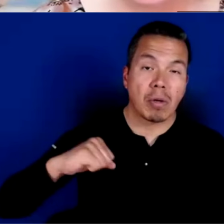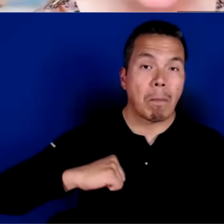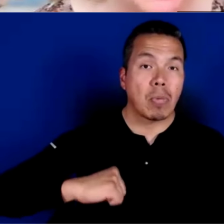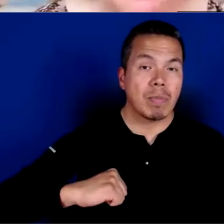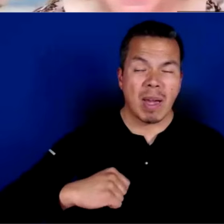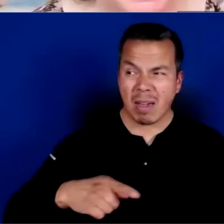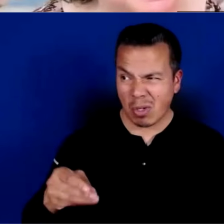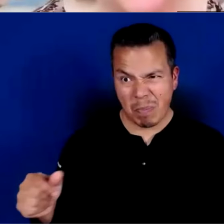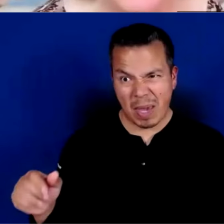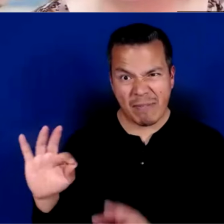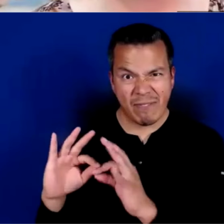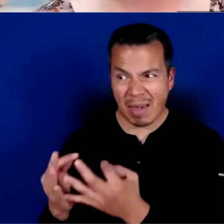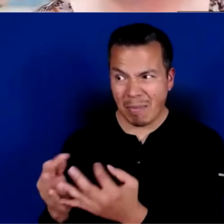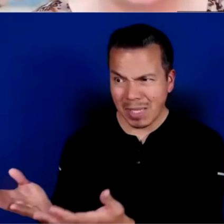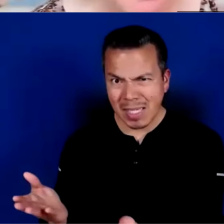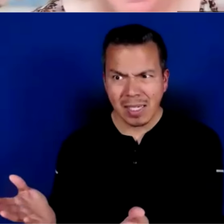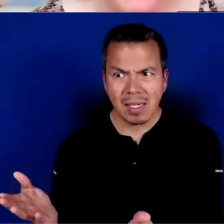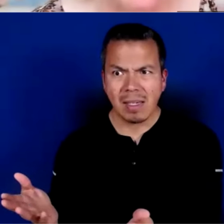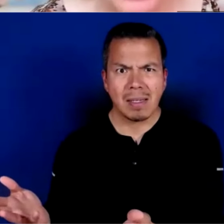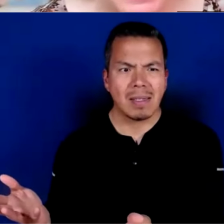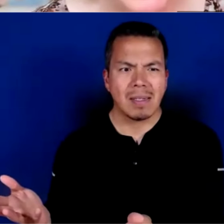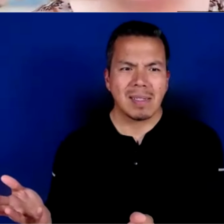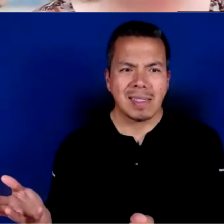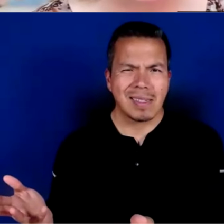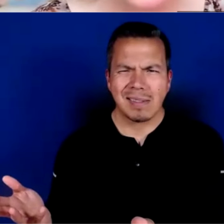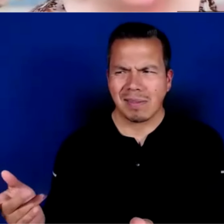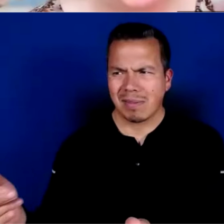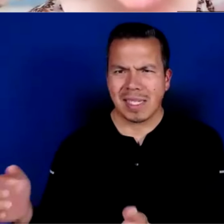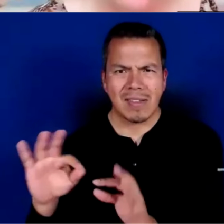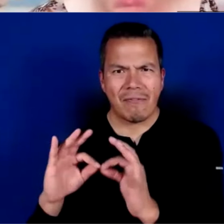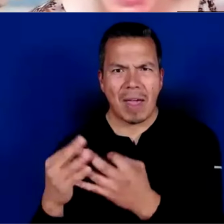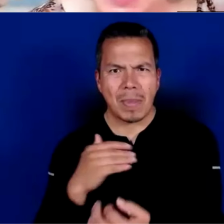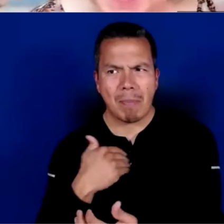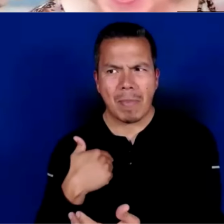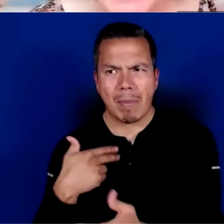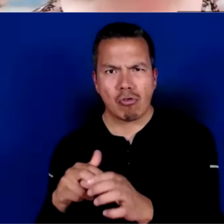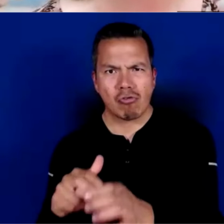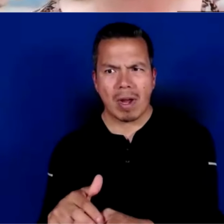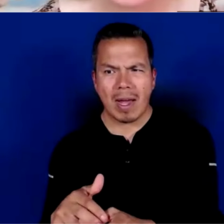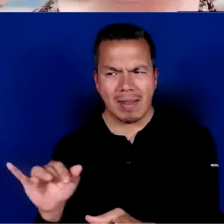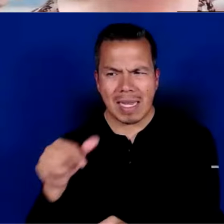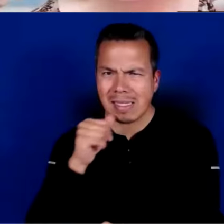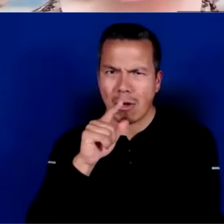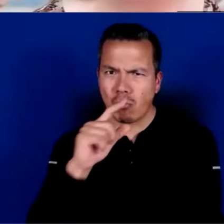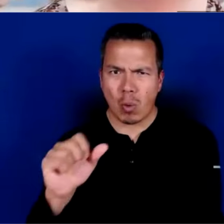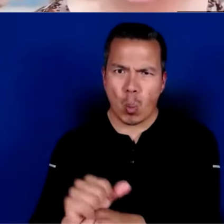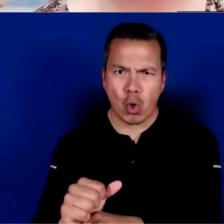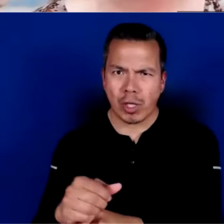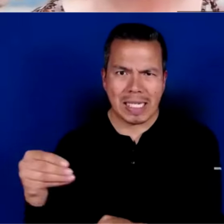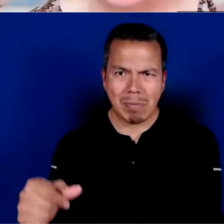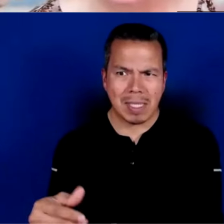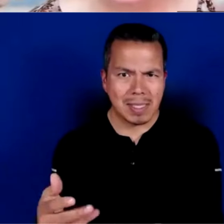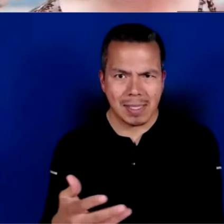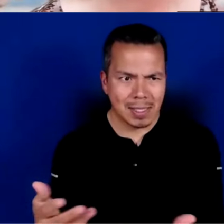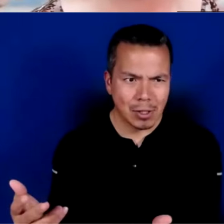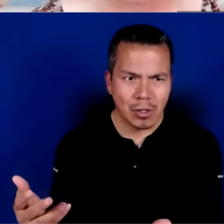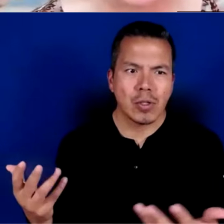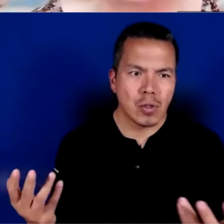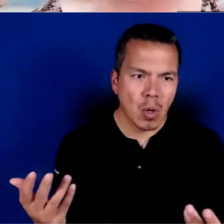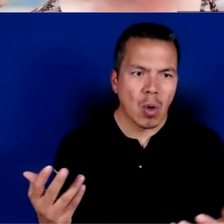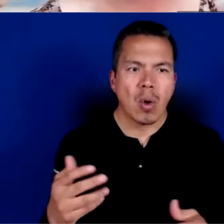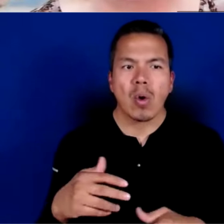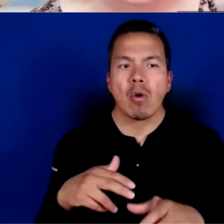say that that's just a family member giving another family member a ride, and that's not really a work expense. And so ride